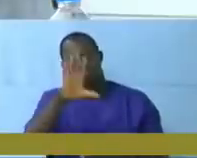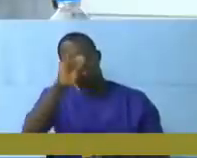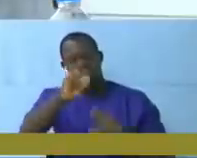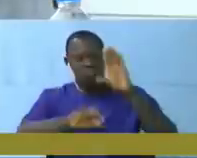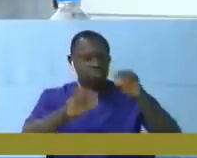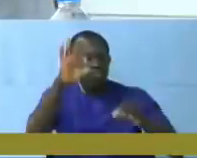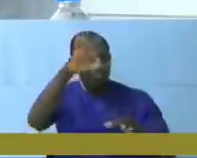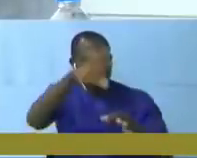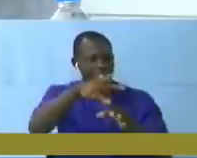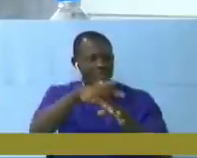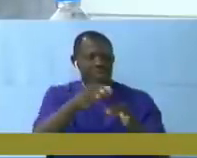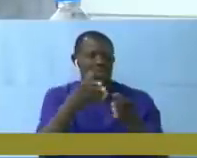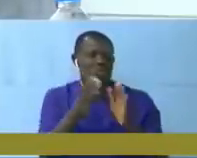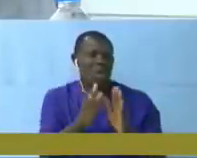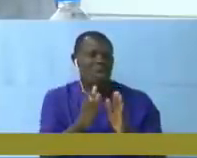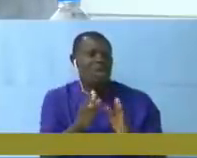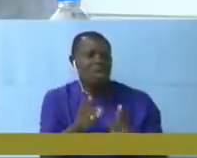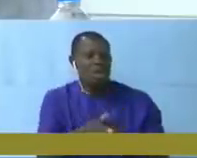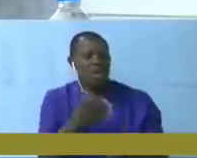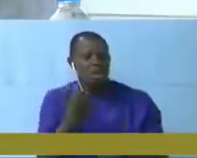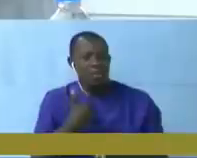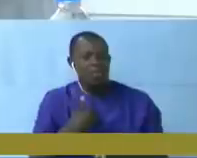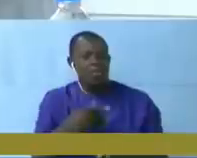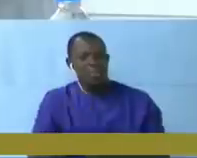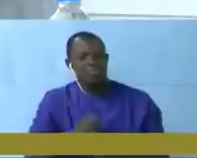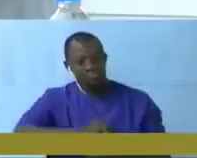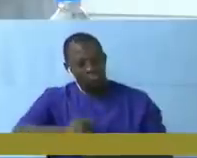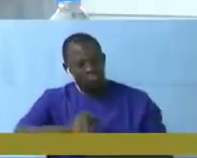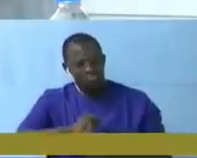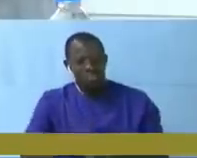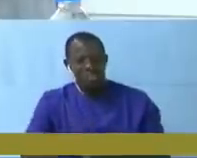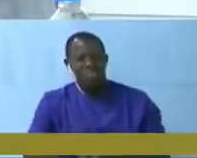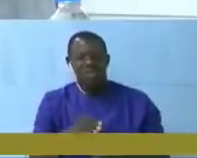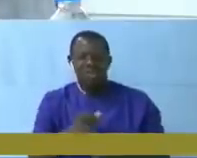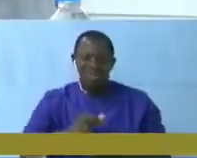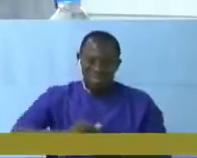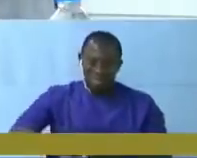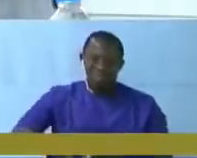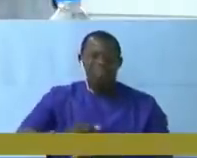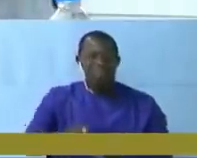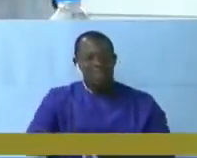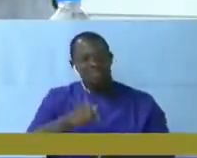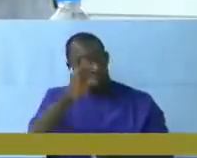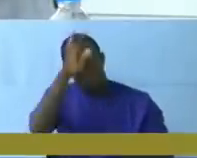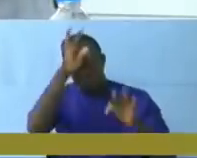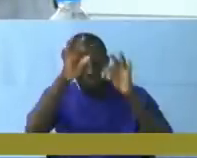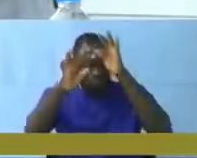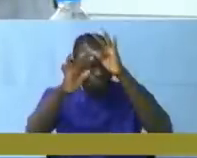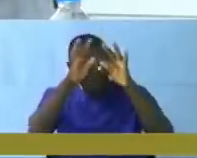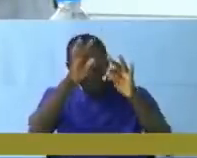They were effectively kept ignorant to suit the ruling party.